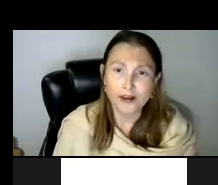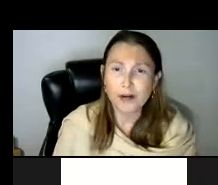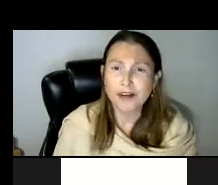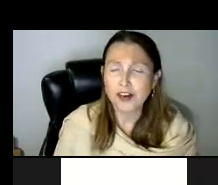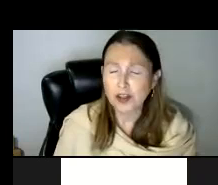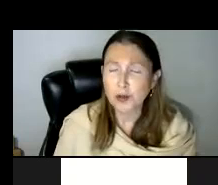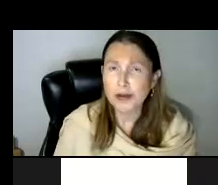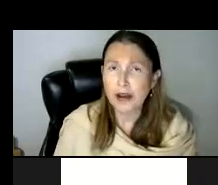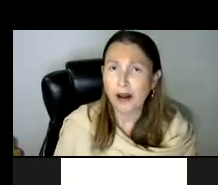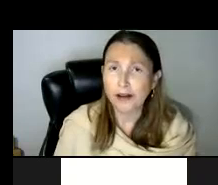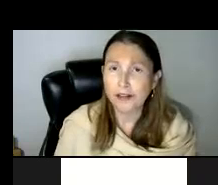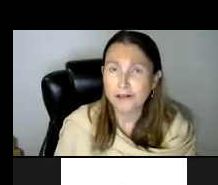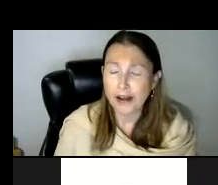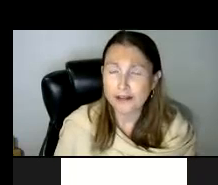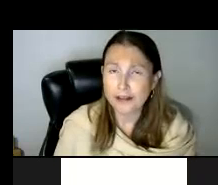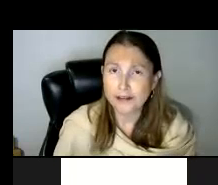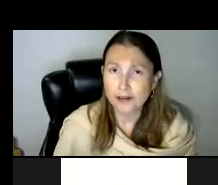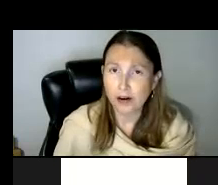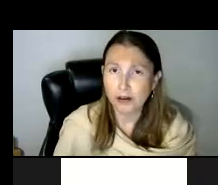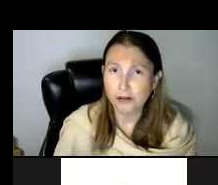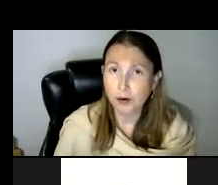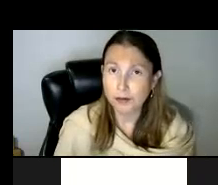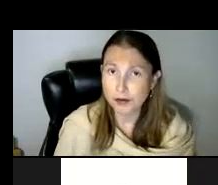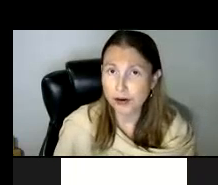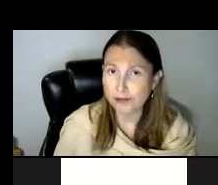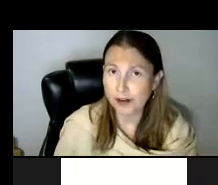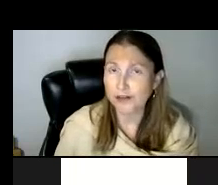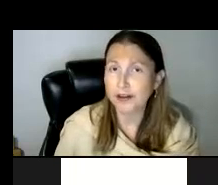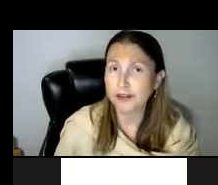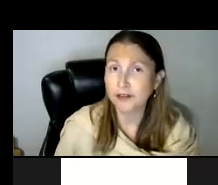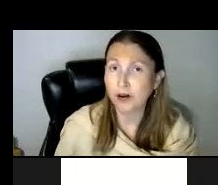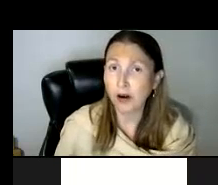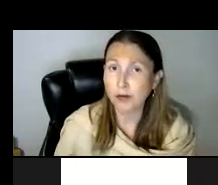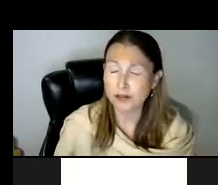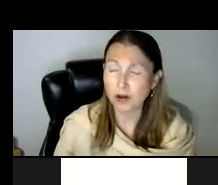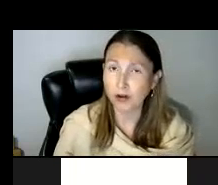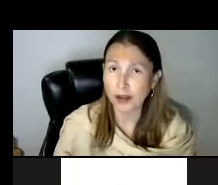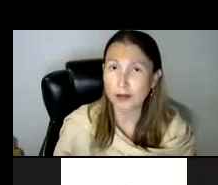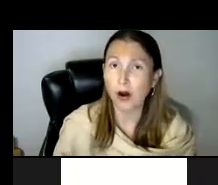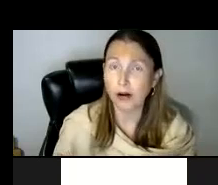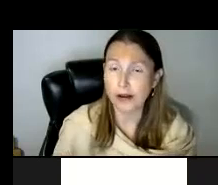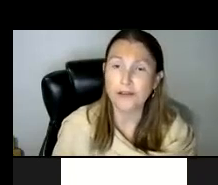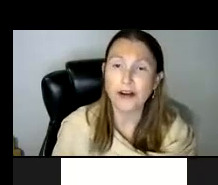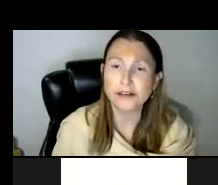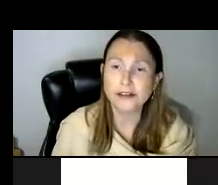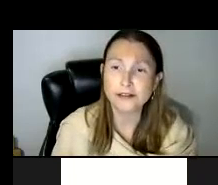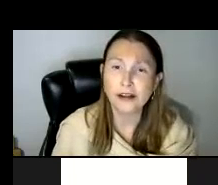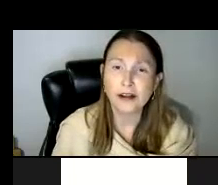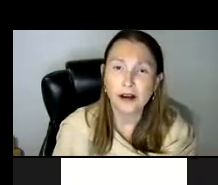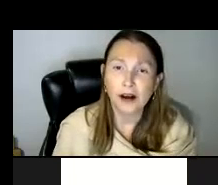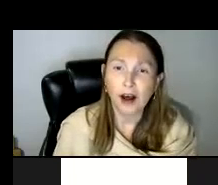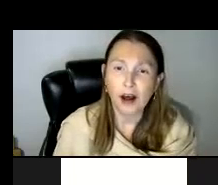I did want to touch a little bit on the fact that these are both Moderna and Pfizer vaccines are what's called mRNA